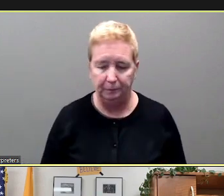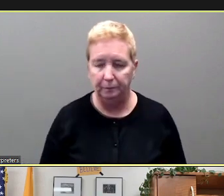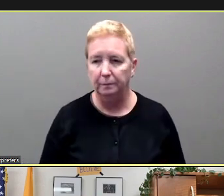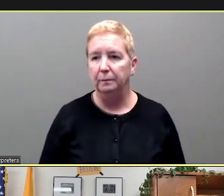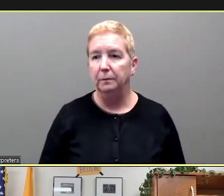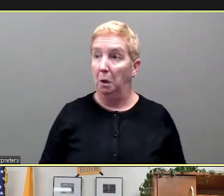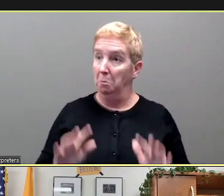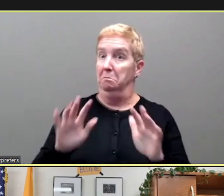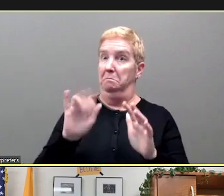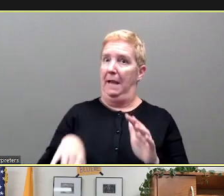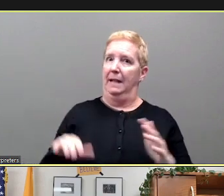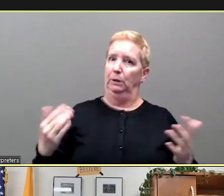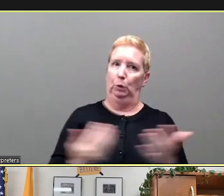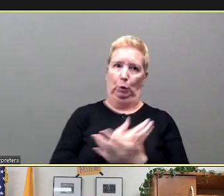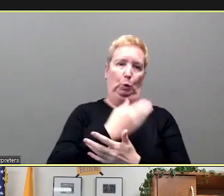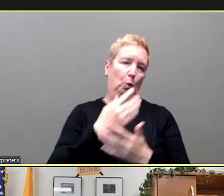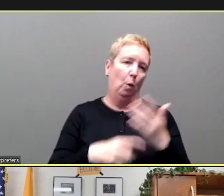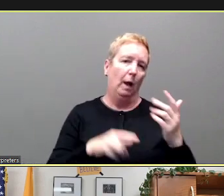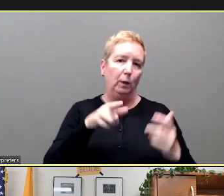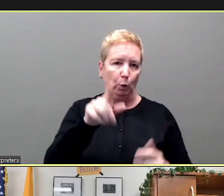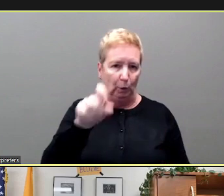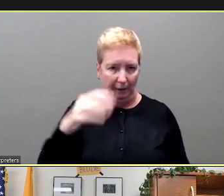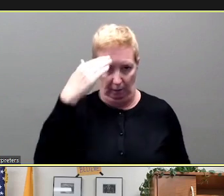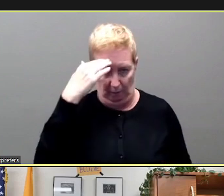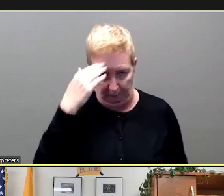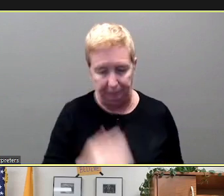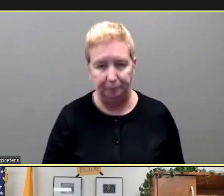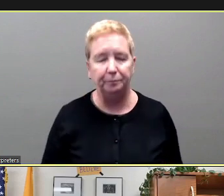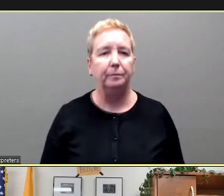what you need to know. Next slide here